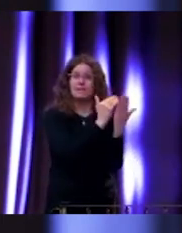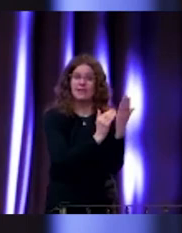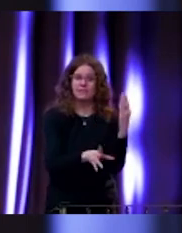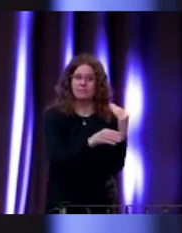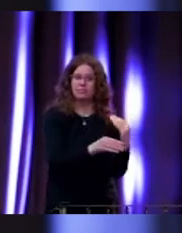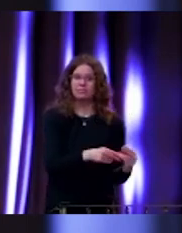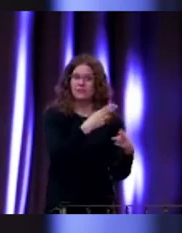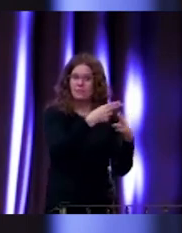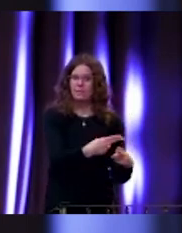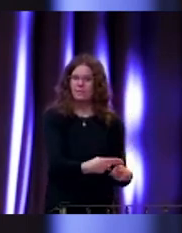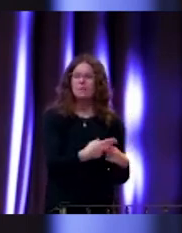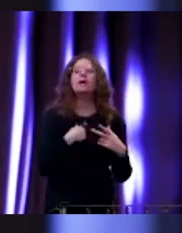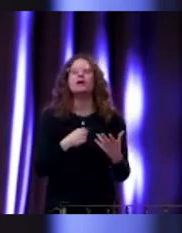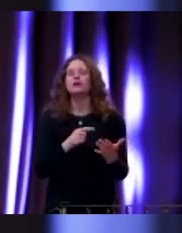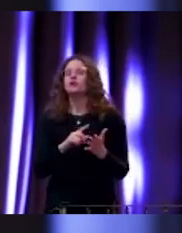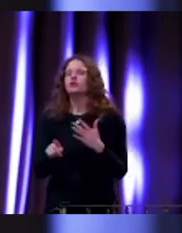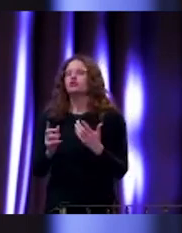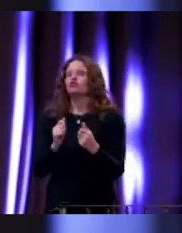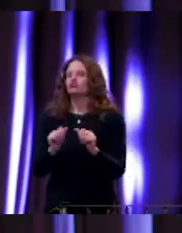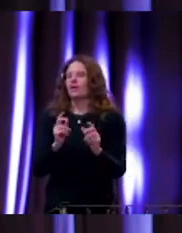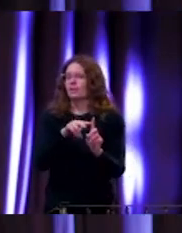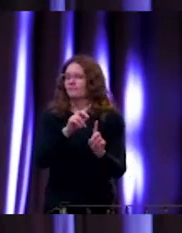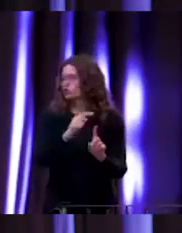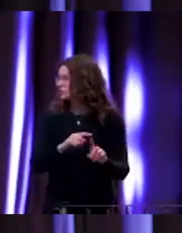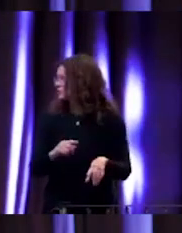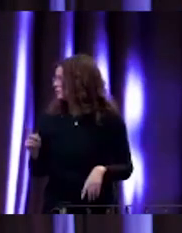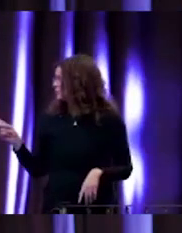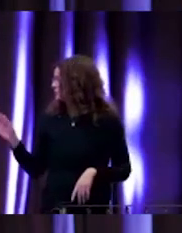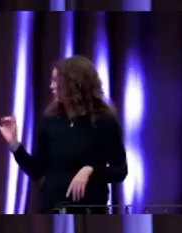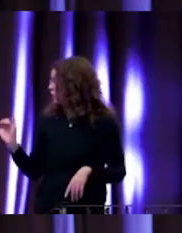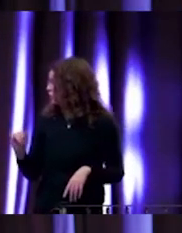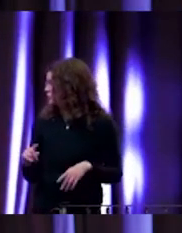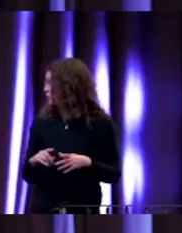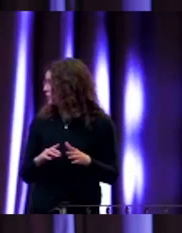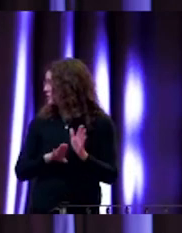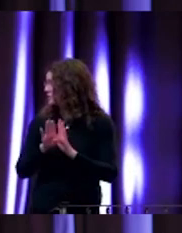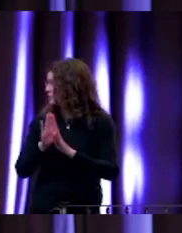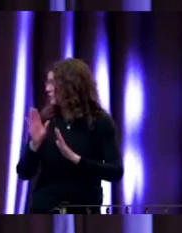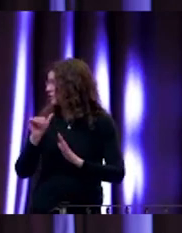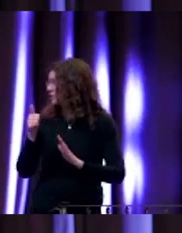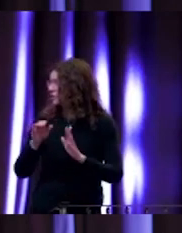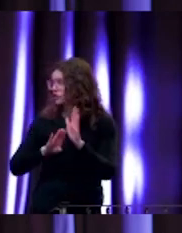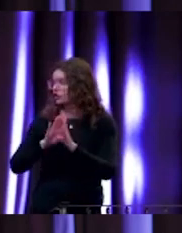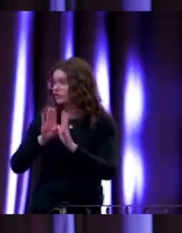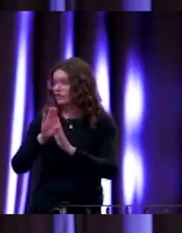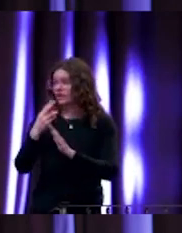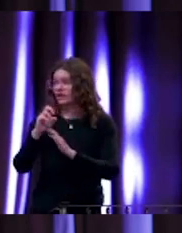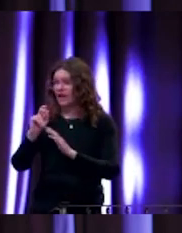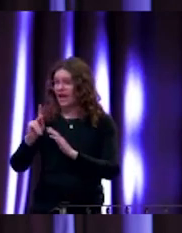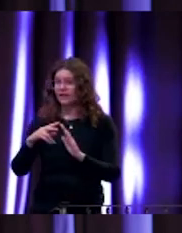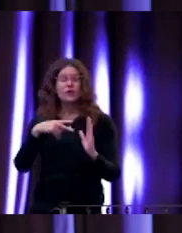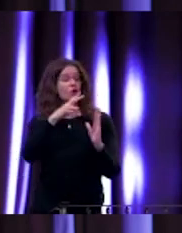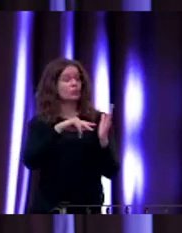way down to the ones that are only like on 2 or 3. Another good development, I also started my career in development, another good development hack is